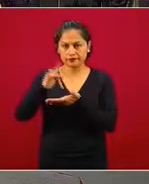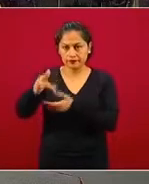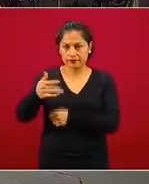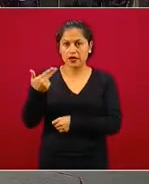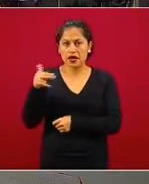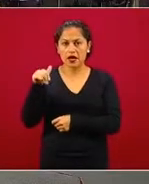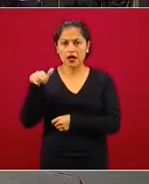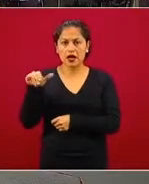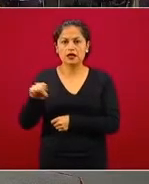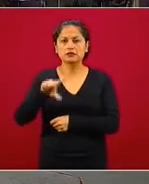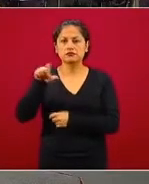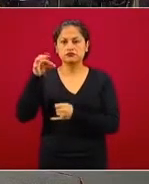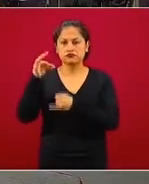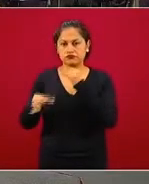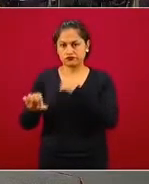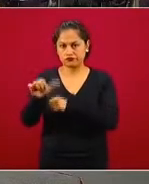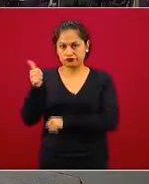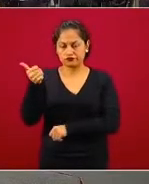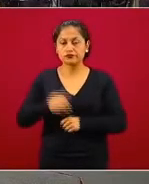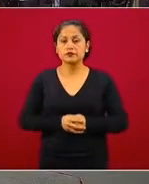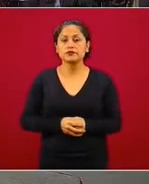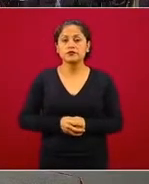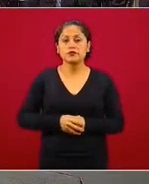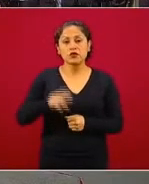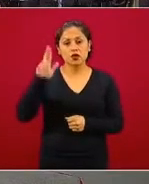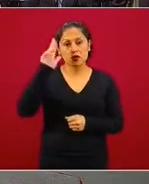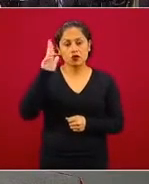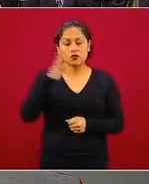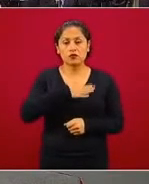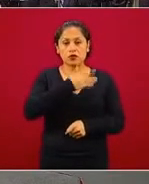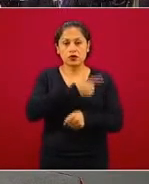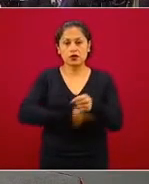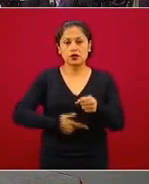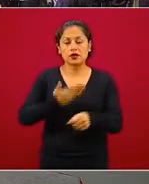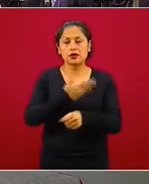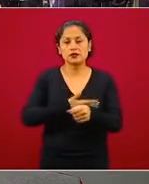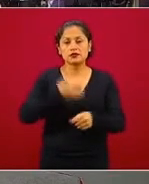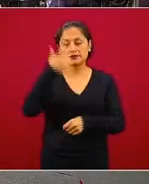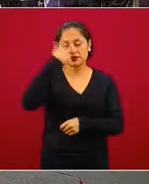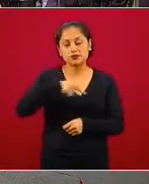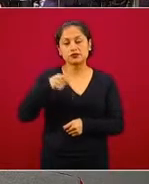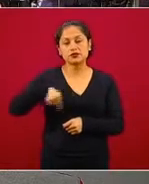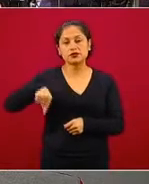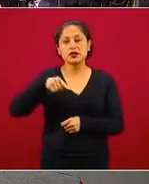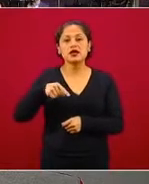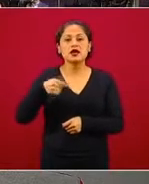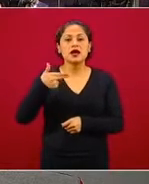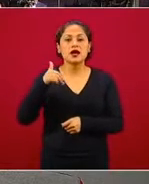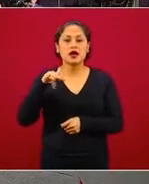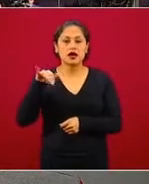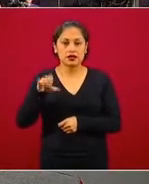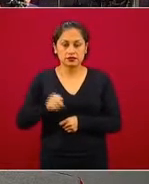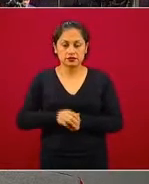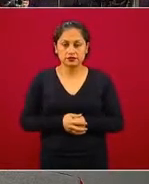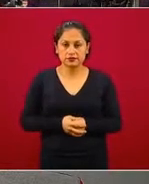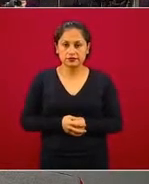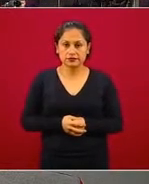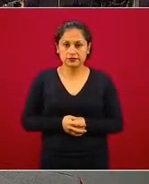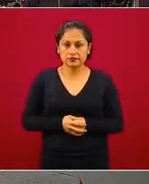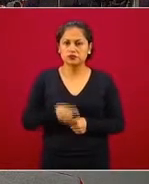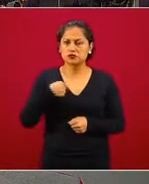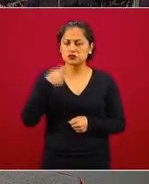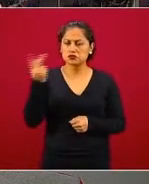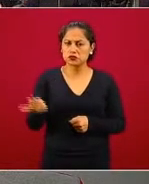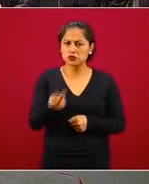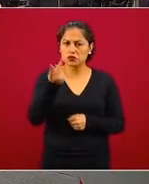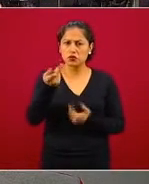who are Muchas involved gracias, in doctor. this Hans are Salazar, going Ciencia to Médica speak Nutricia, about Desarrollo Político y reproductive and Zócalo sexual Virtual. rights and Preguntarle, what doctor, the muy strategies puntualmente, are de that